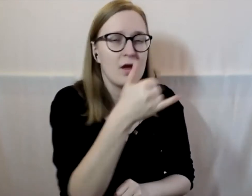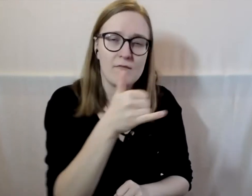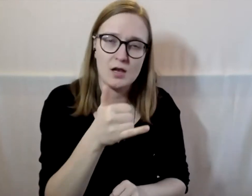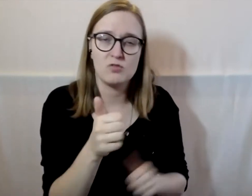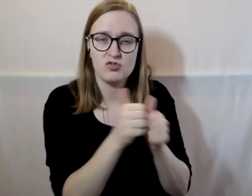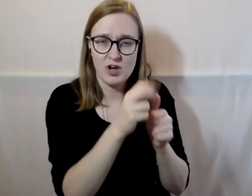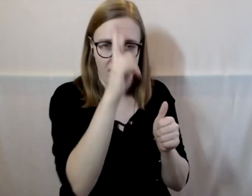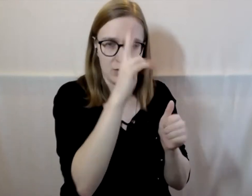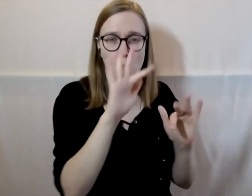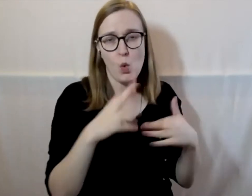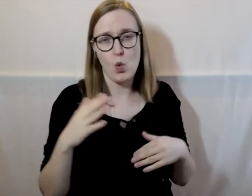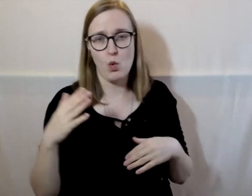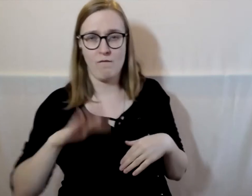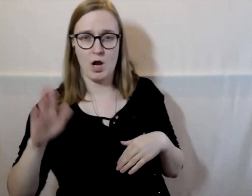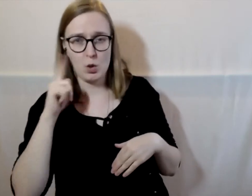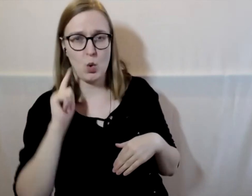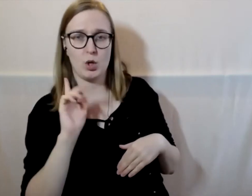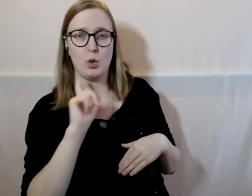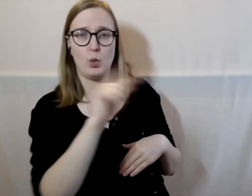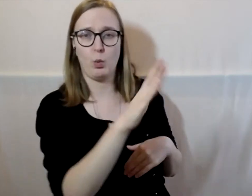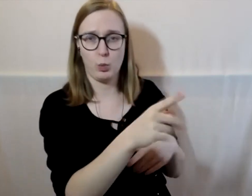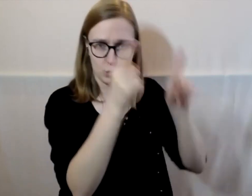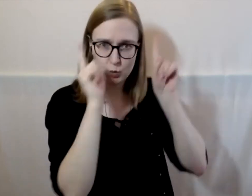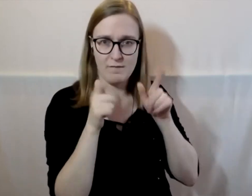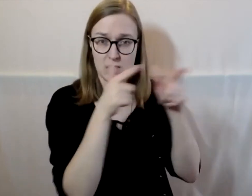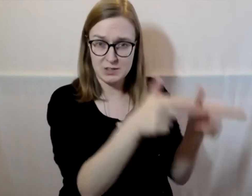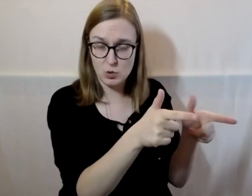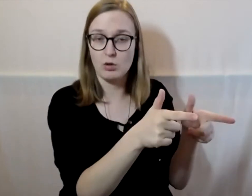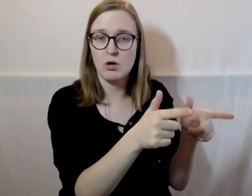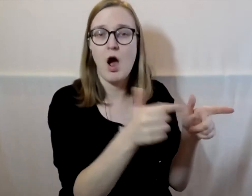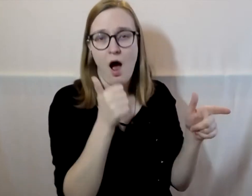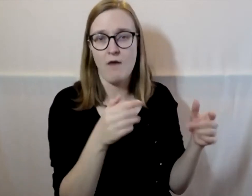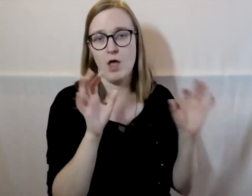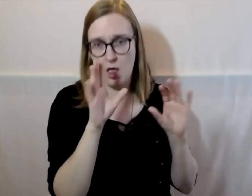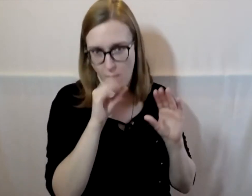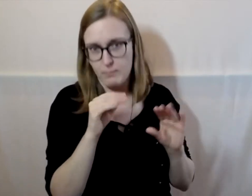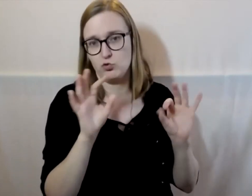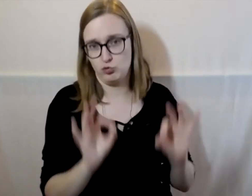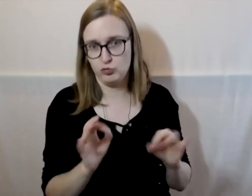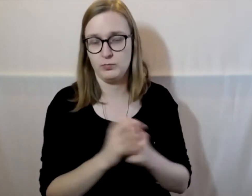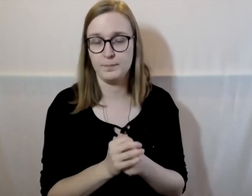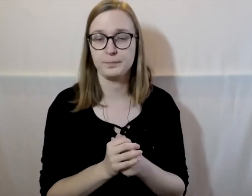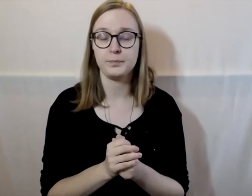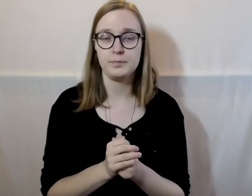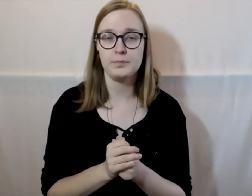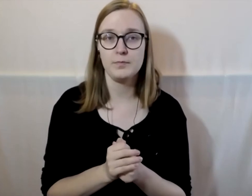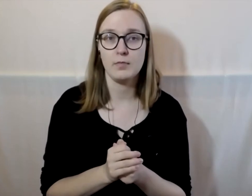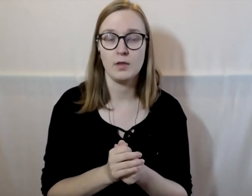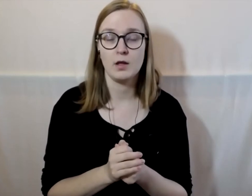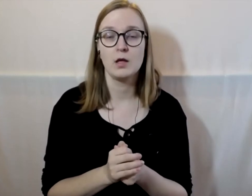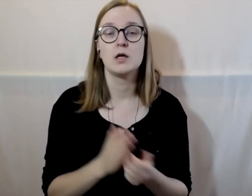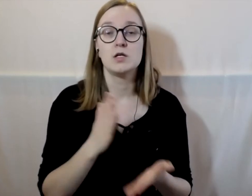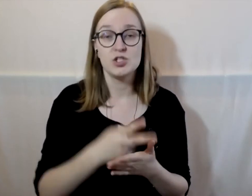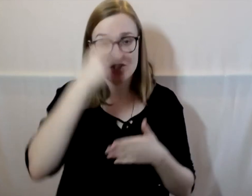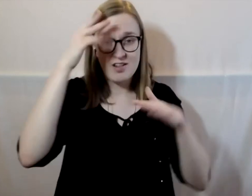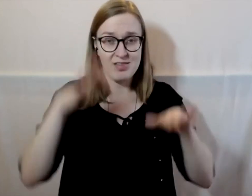Yes, diversity of students in Lithuania taking upper secondary education